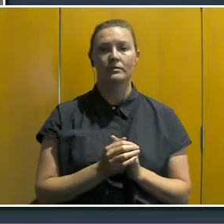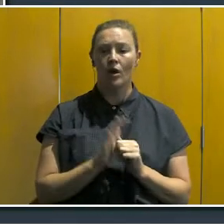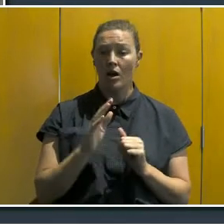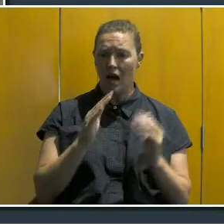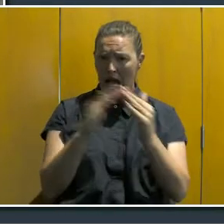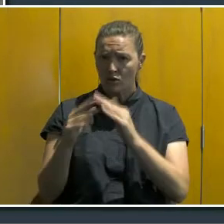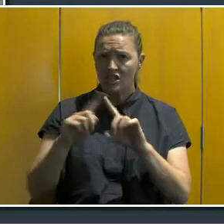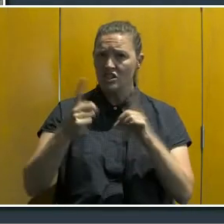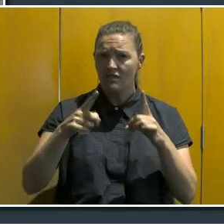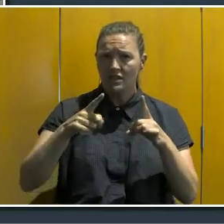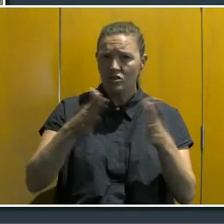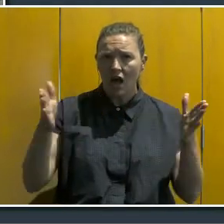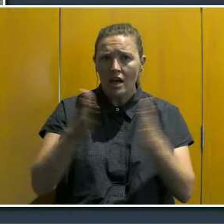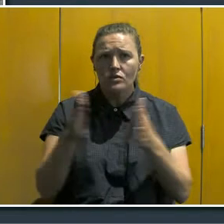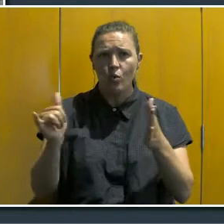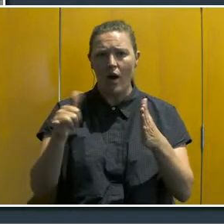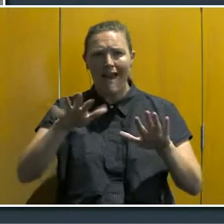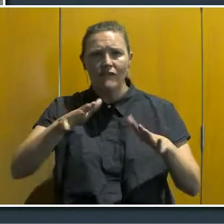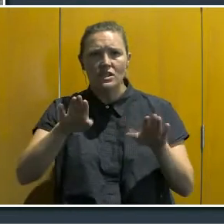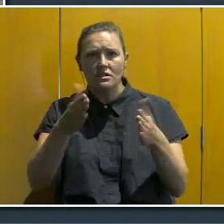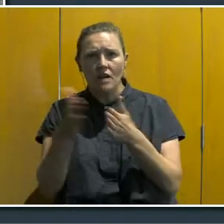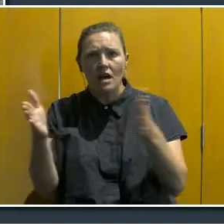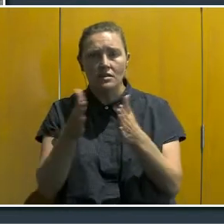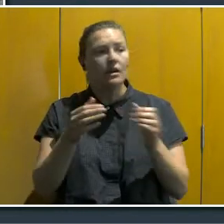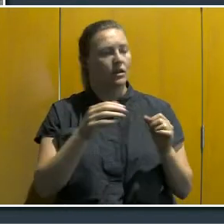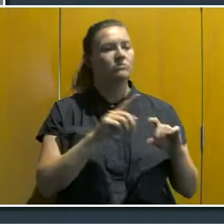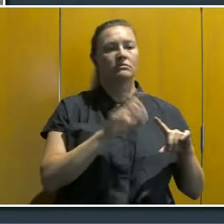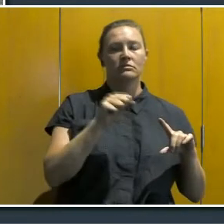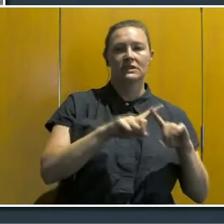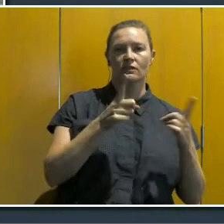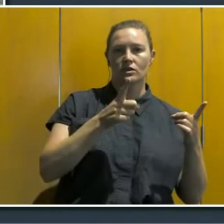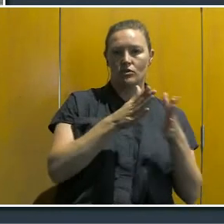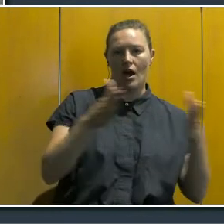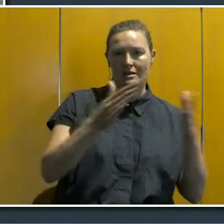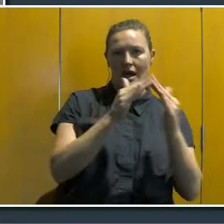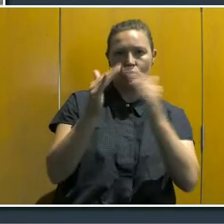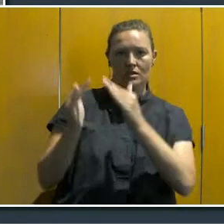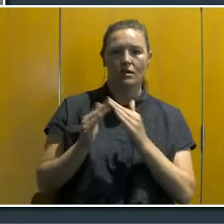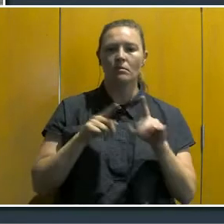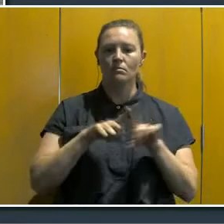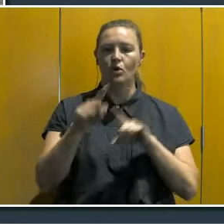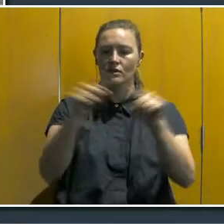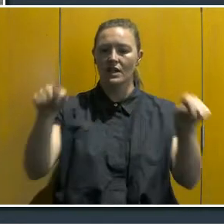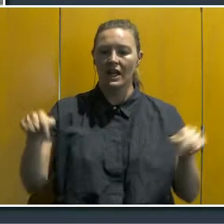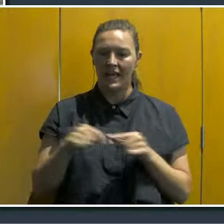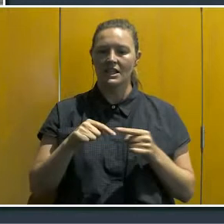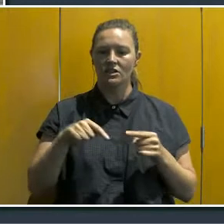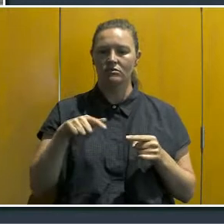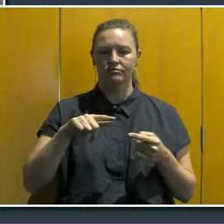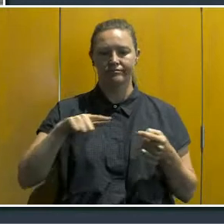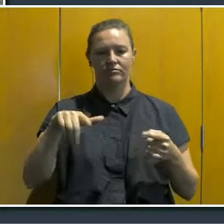different sizes? Is there an average size of...? No, they differ in size. The bulk of the land is owned in communal